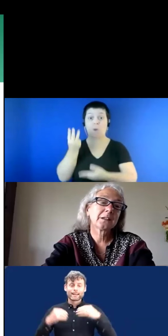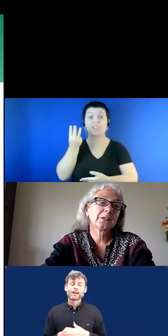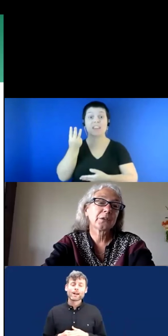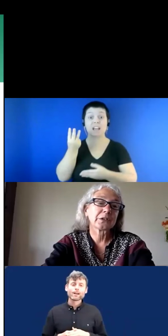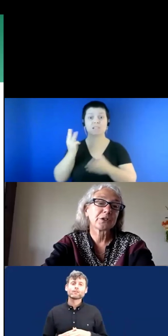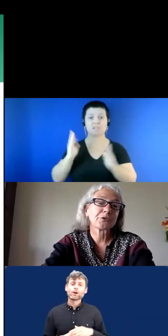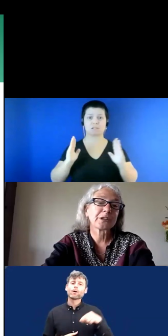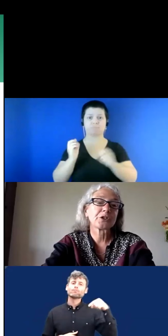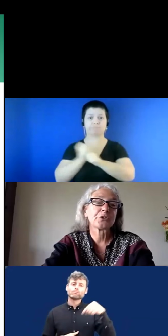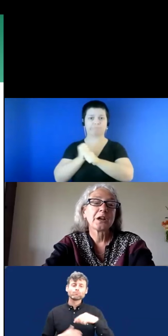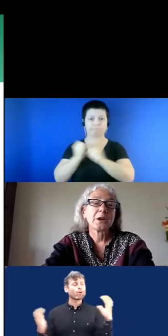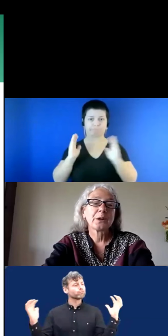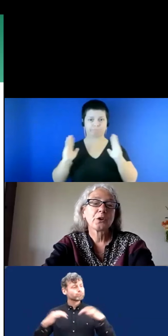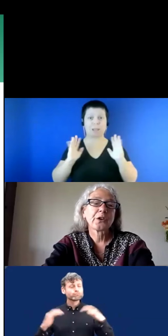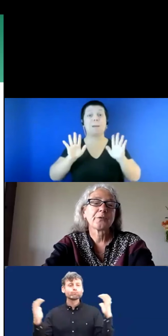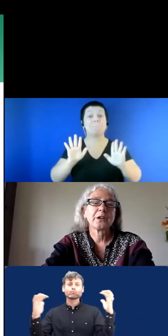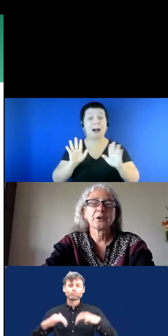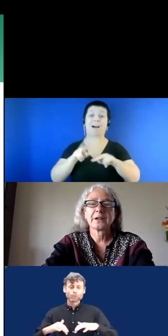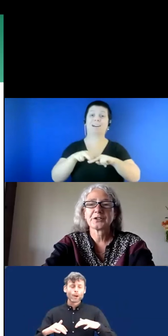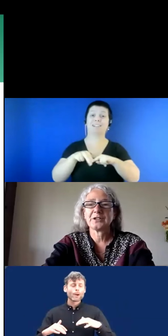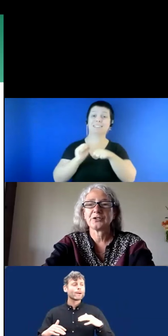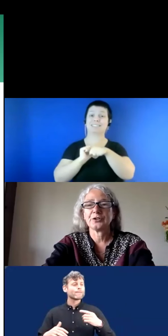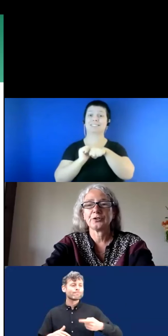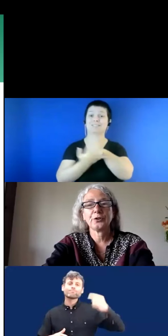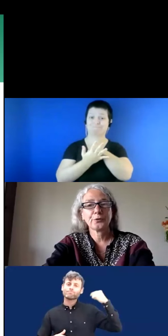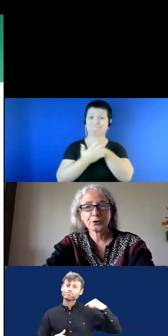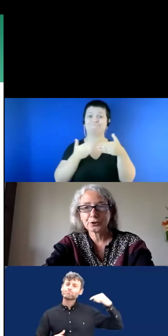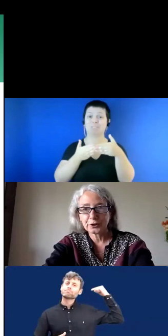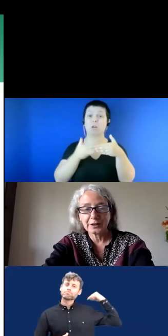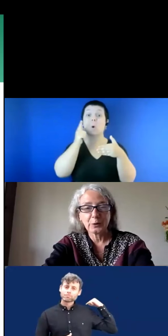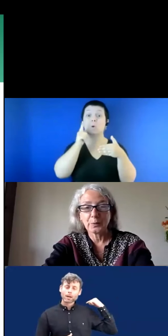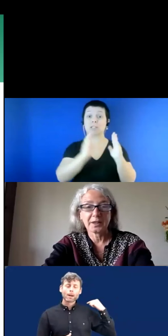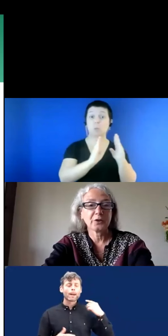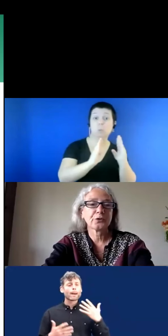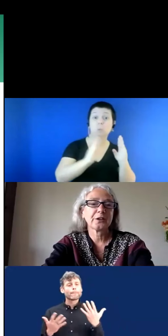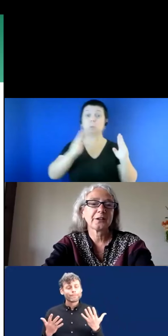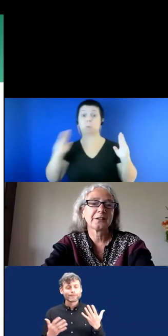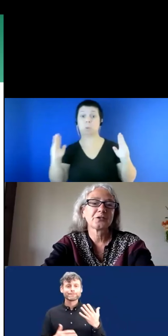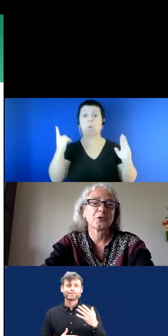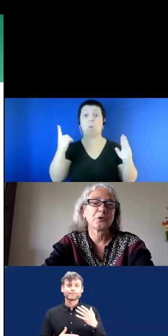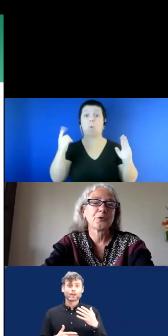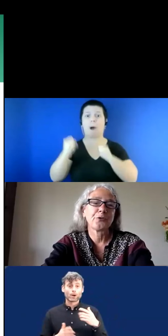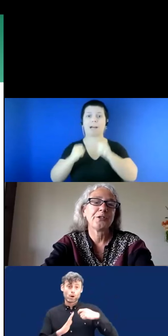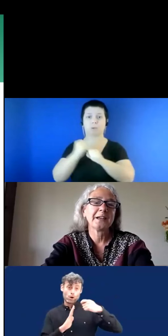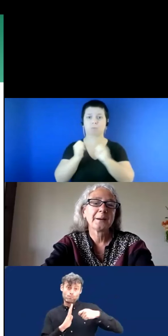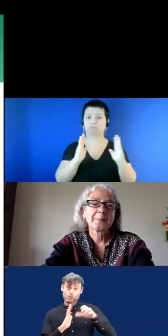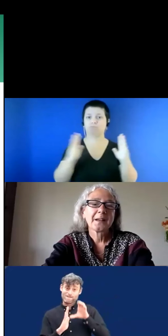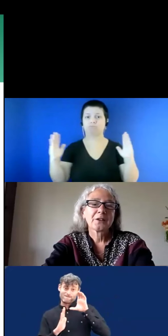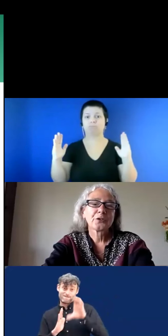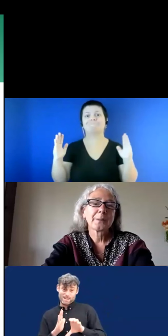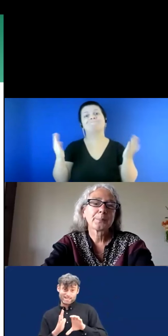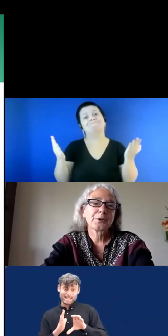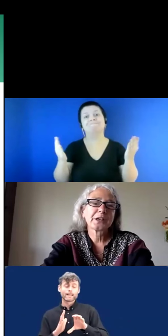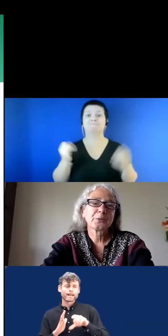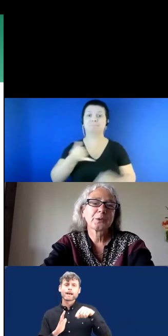COVID-19 restrictions, we got half a year extension, unfortunately without additional funding.